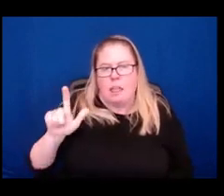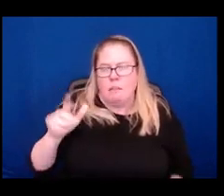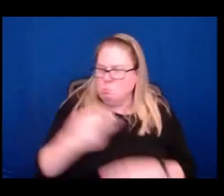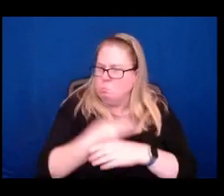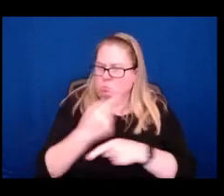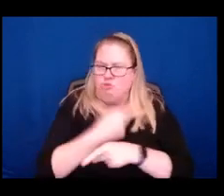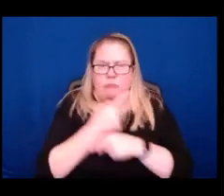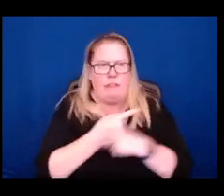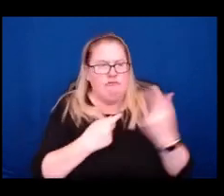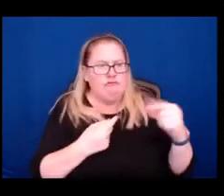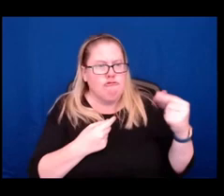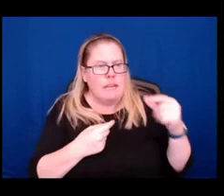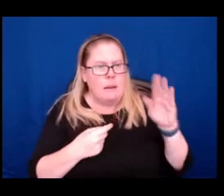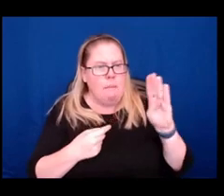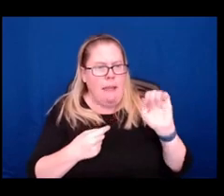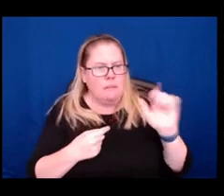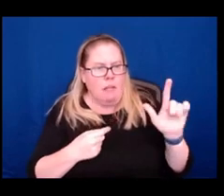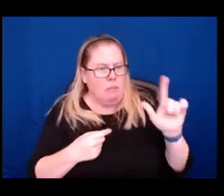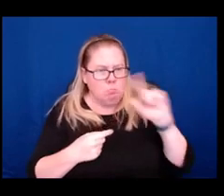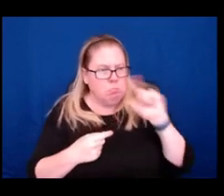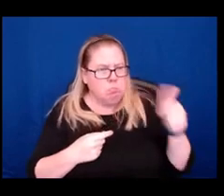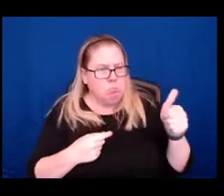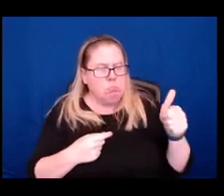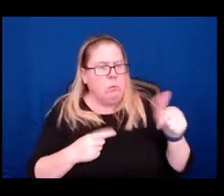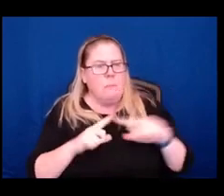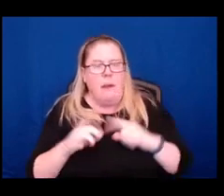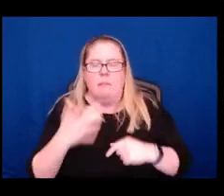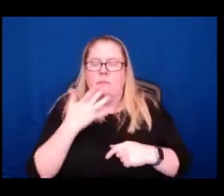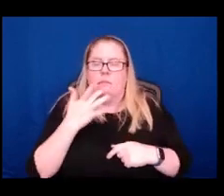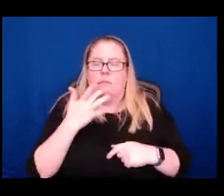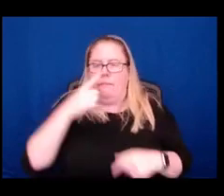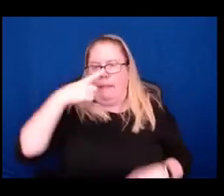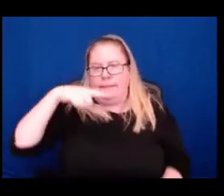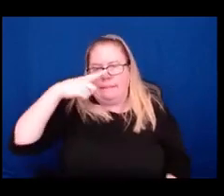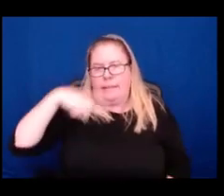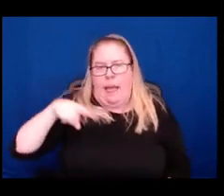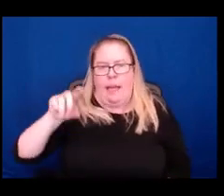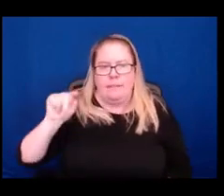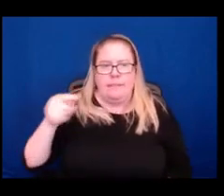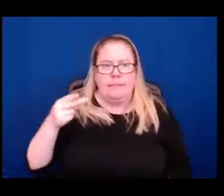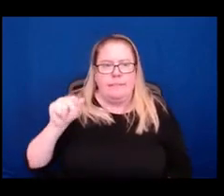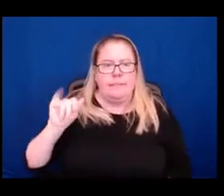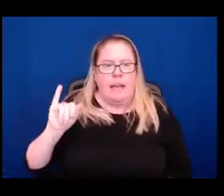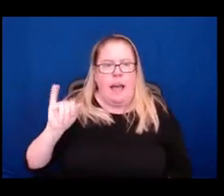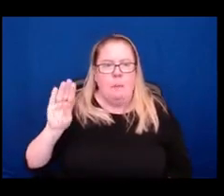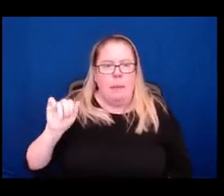fine. But I really love the flavor of Thai basil. It just makes it more traditional.